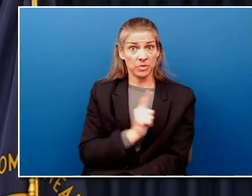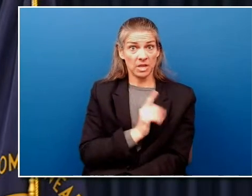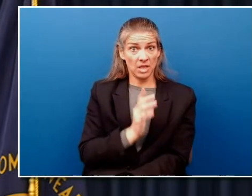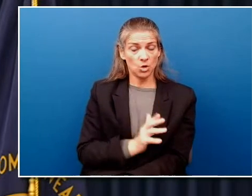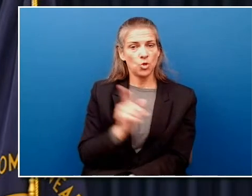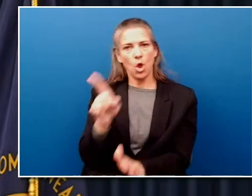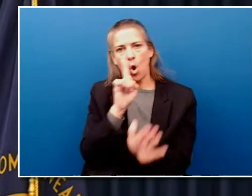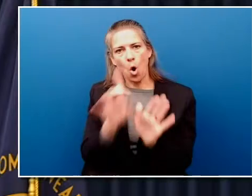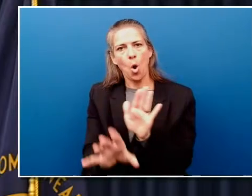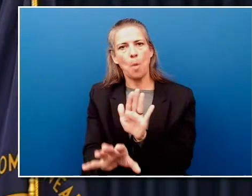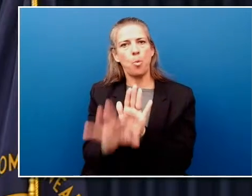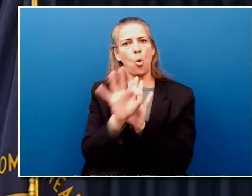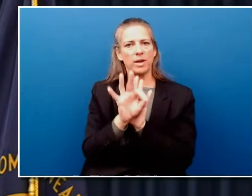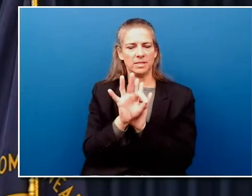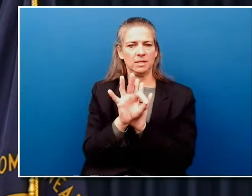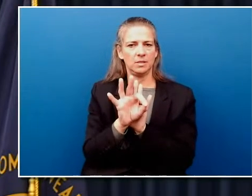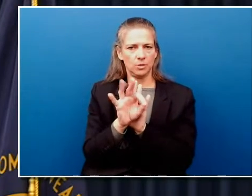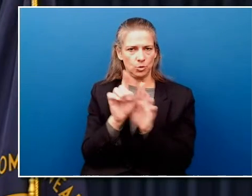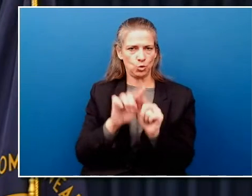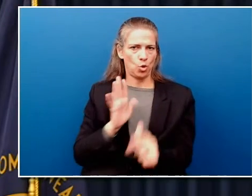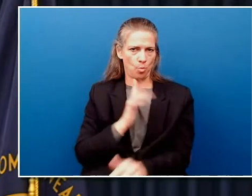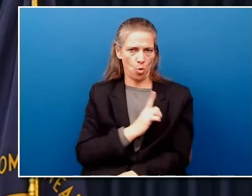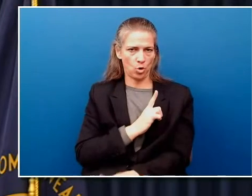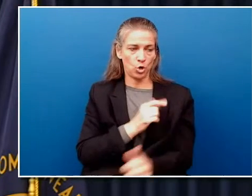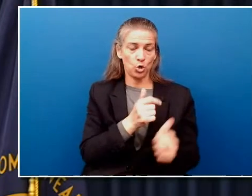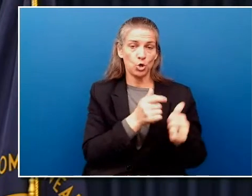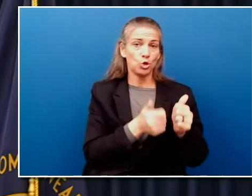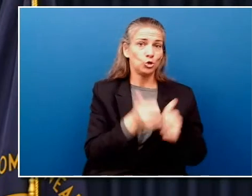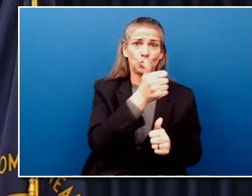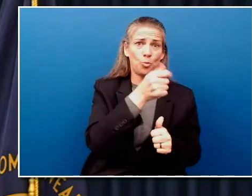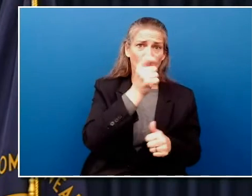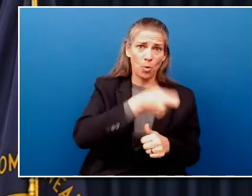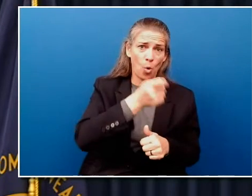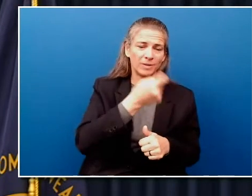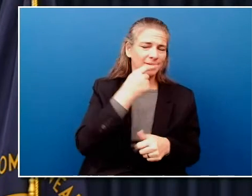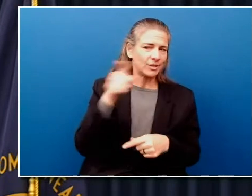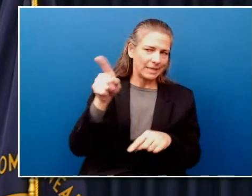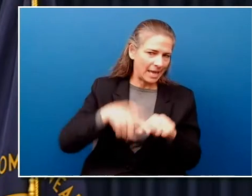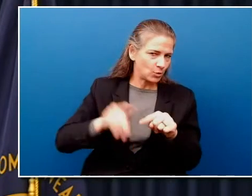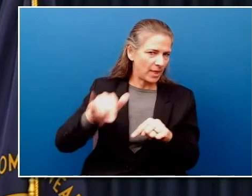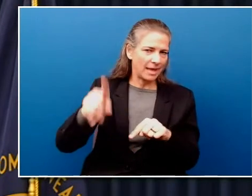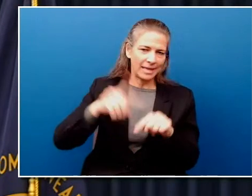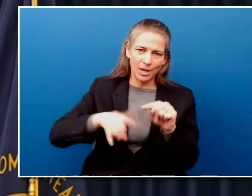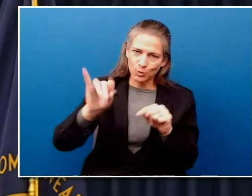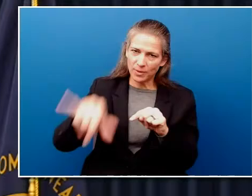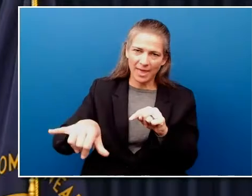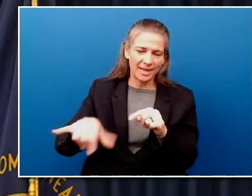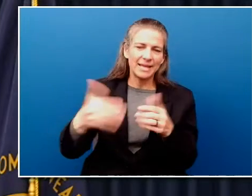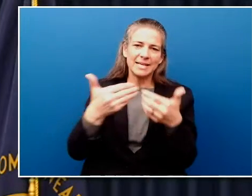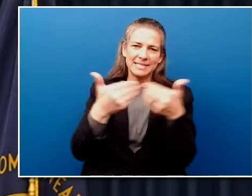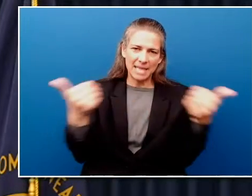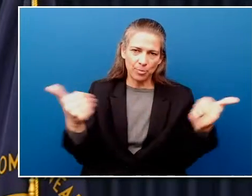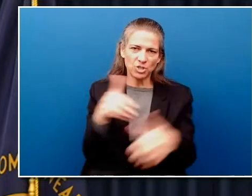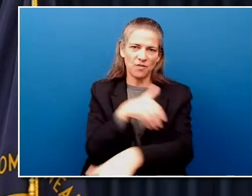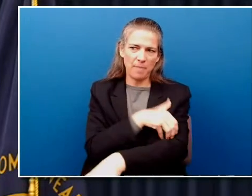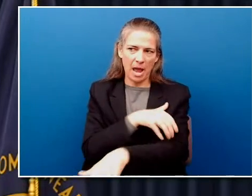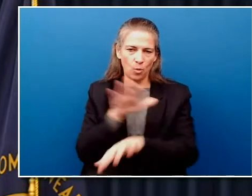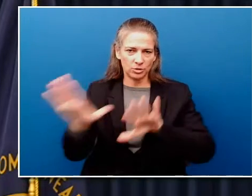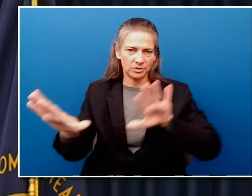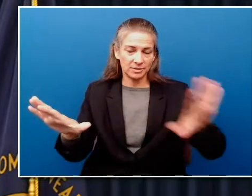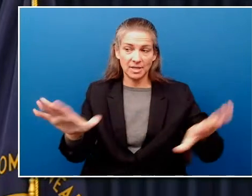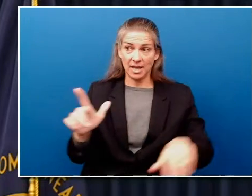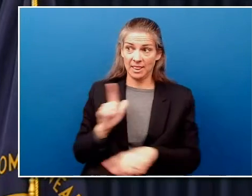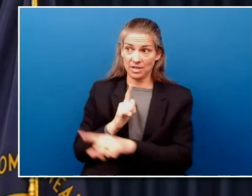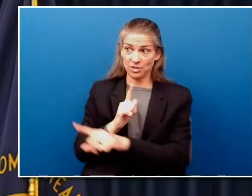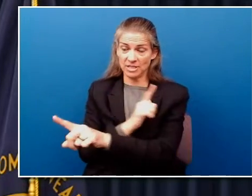board, and the Supreme Court's ruled over and over and over that you can't do that, right? It's a separation of powers issue. The legislature is supposed to